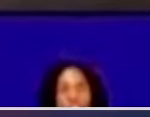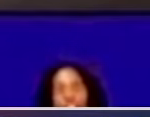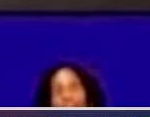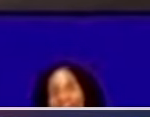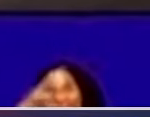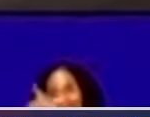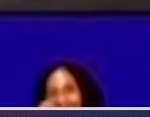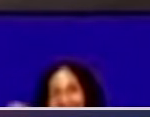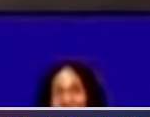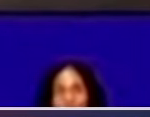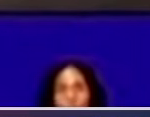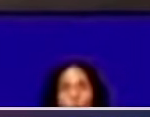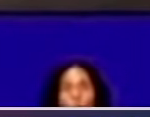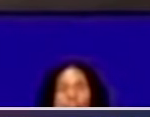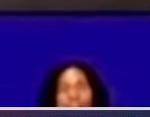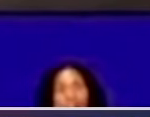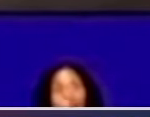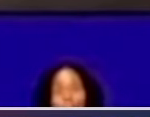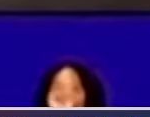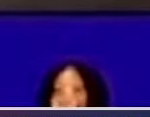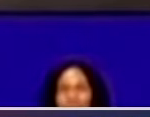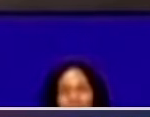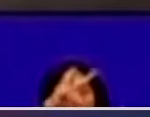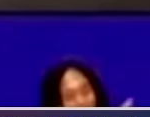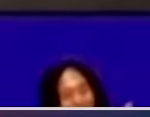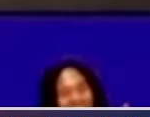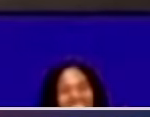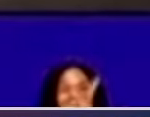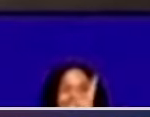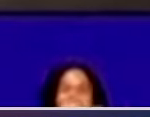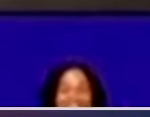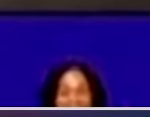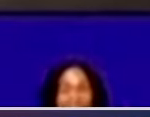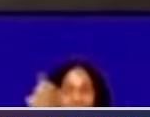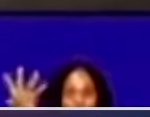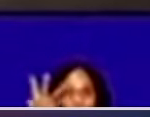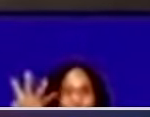been reading the DA manifesto.